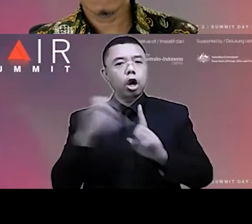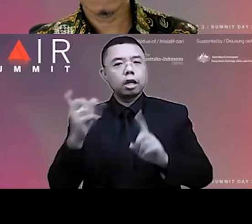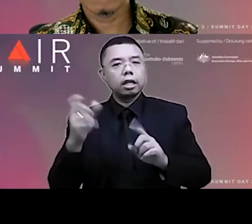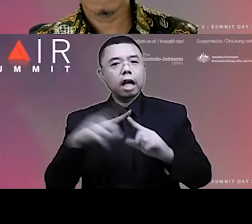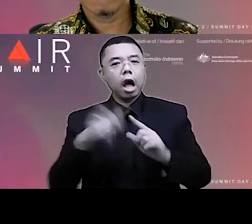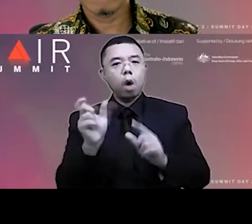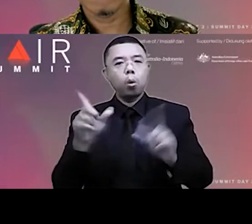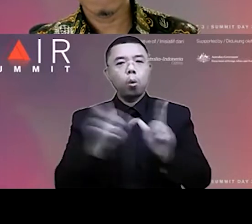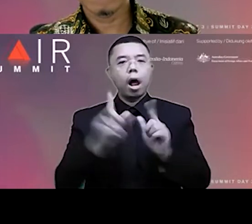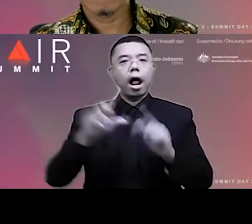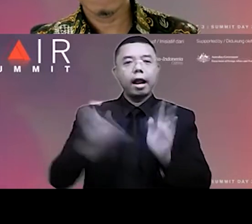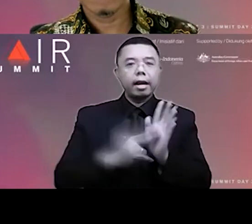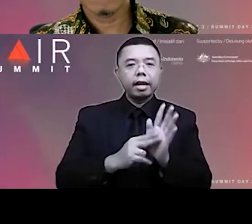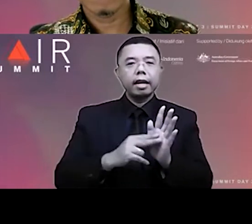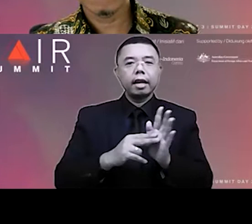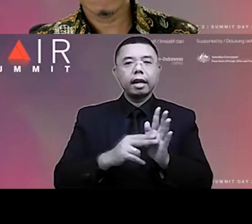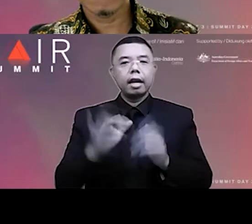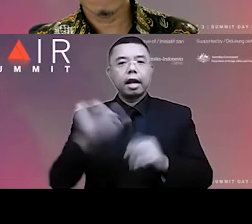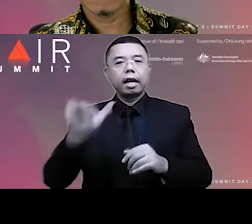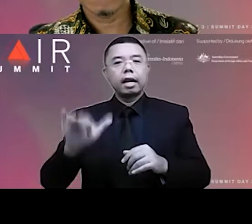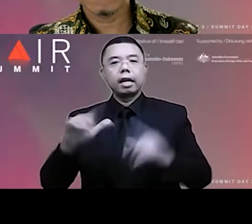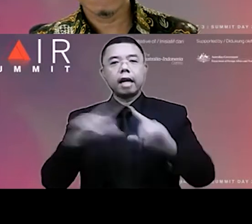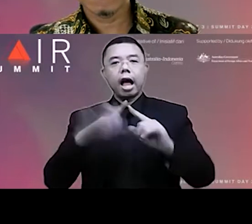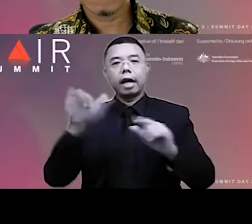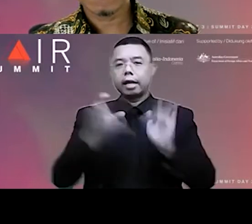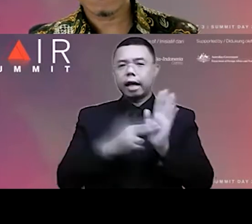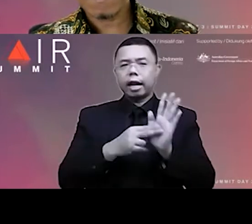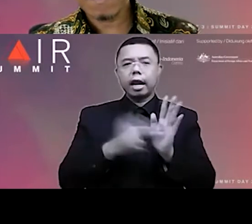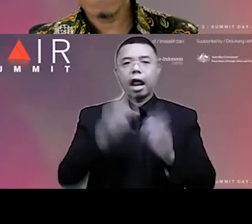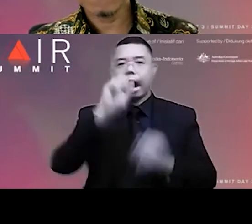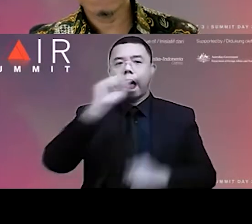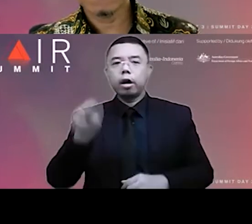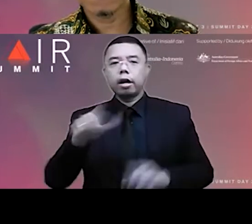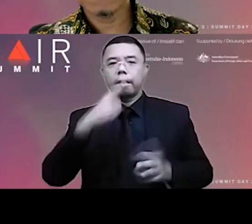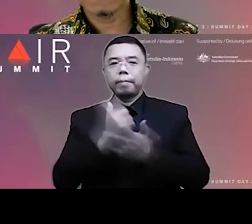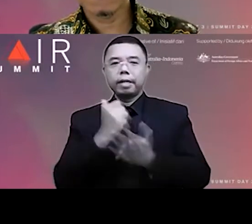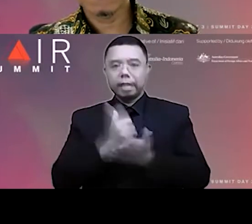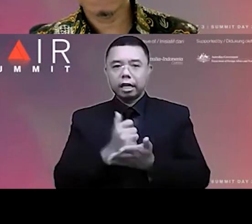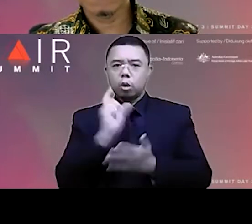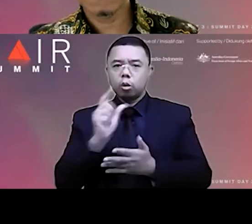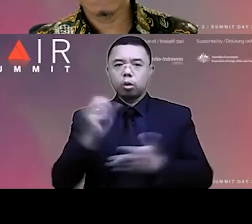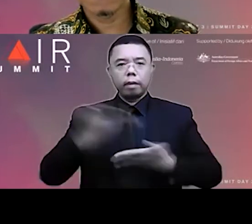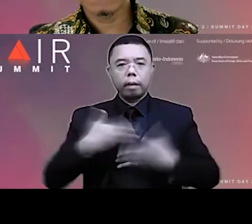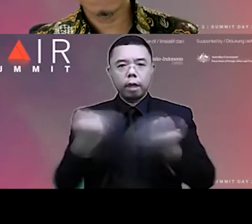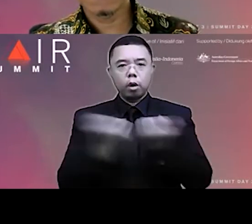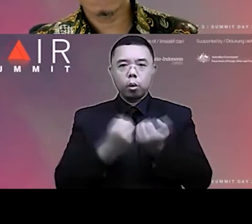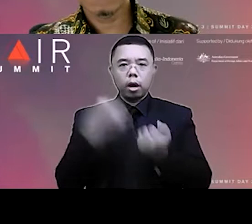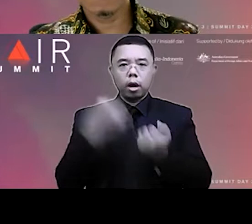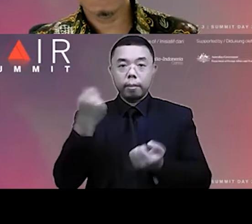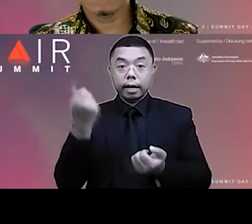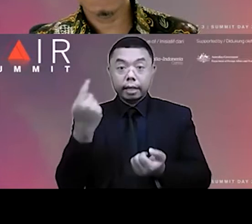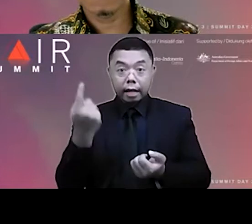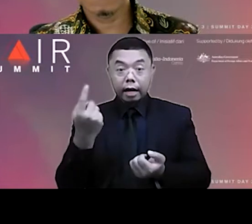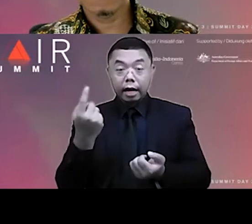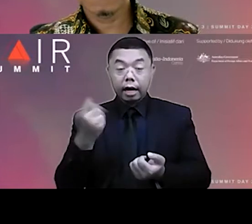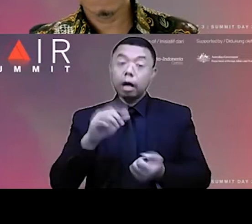was for the most vulnerable workers to receive government support and assistance during this time. Given what you've just